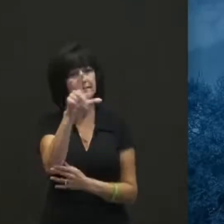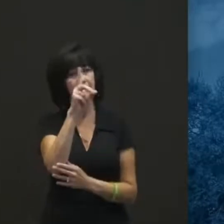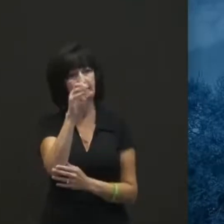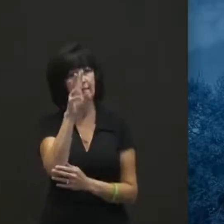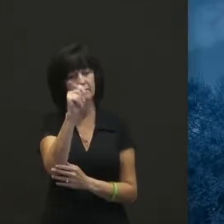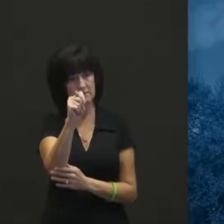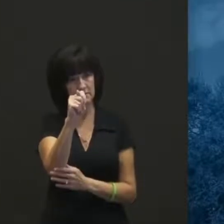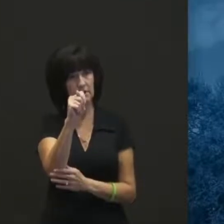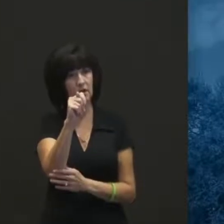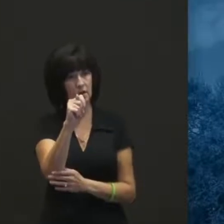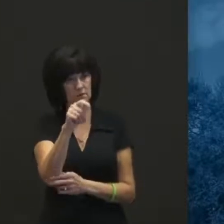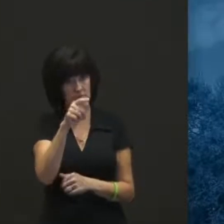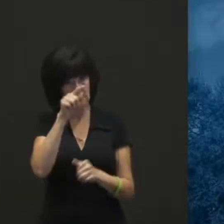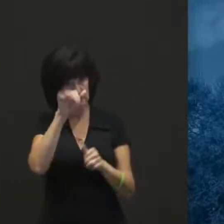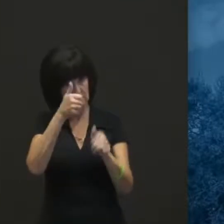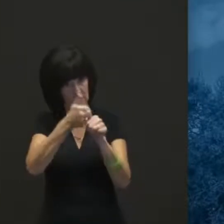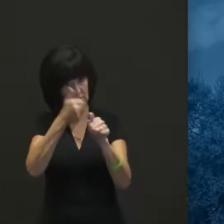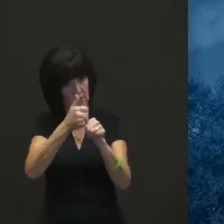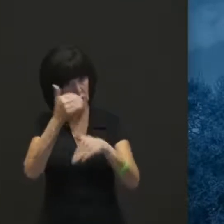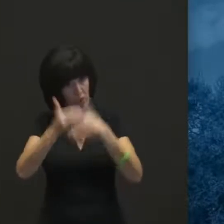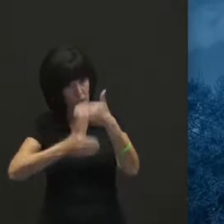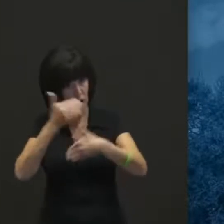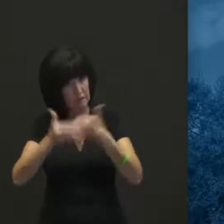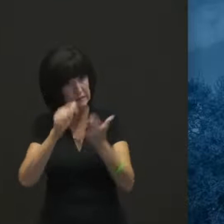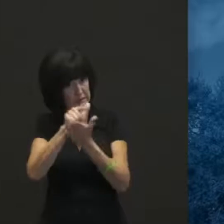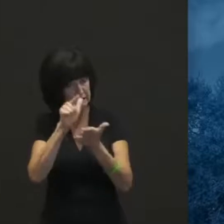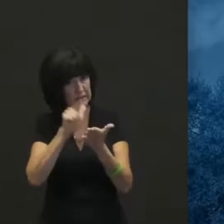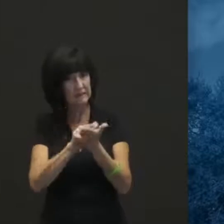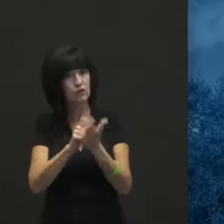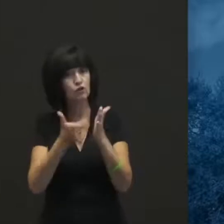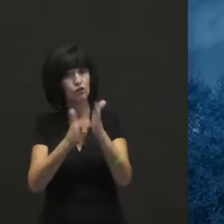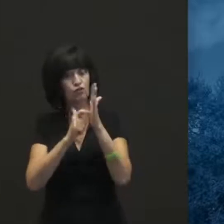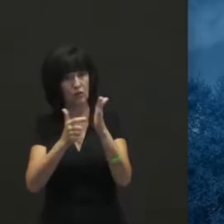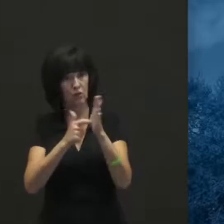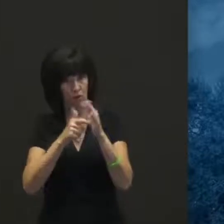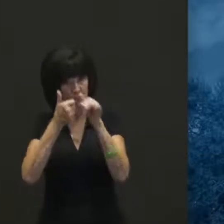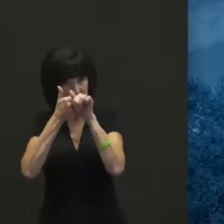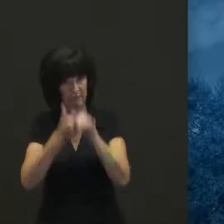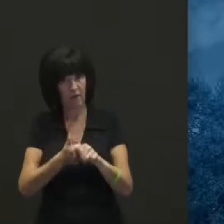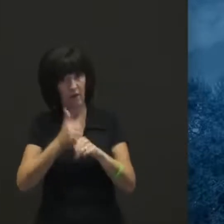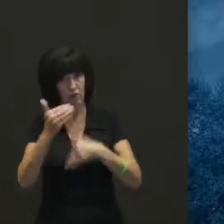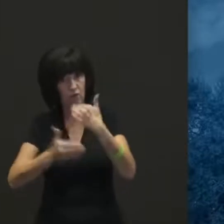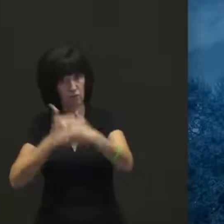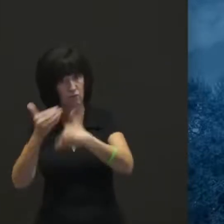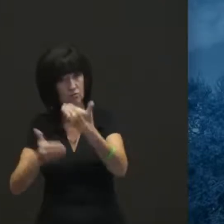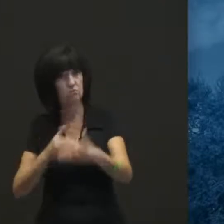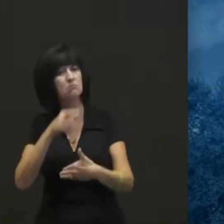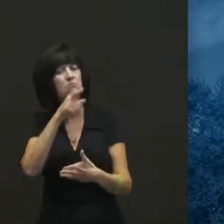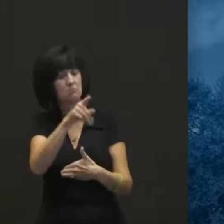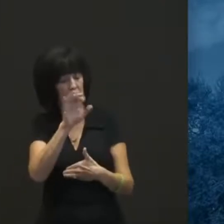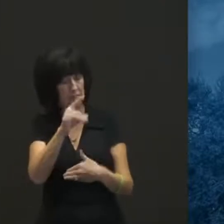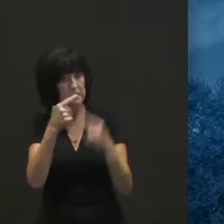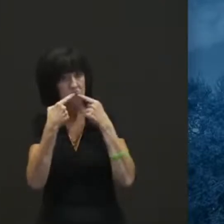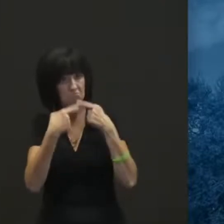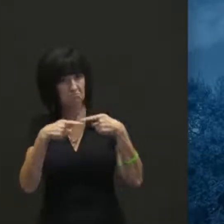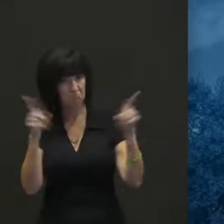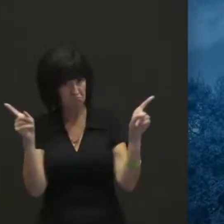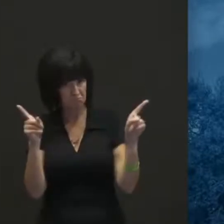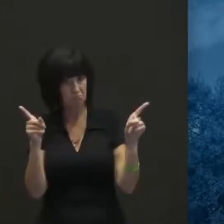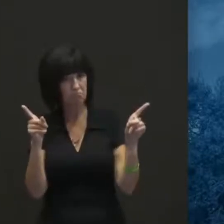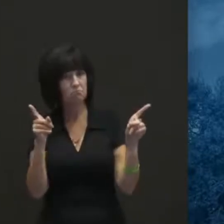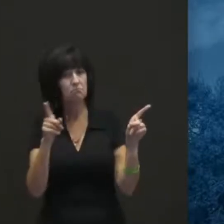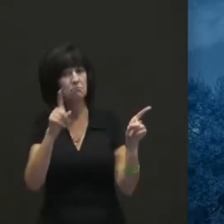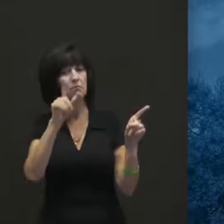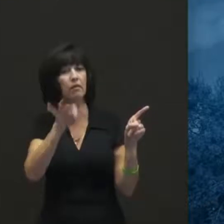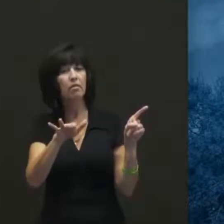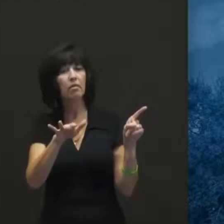the process legal requirements were followed as they were. They released a public statement about how all those